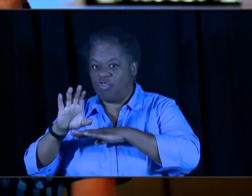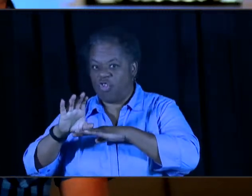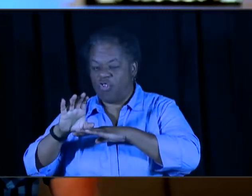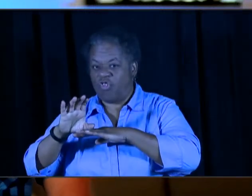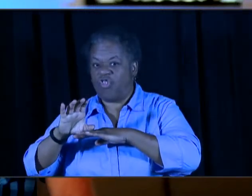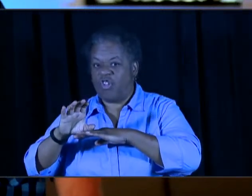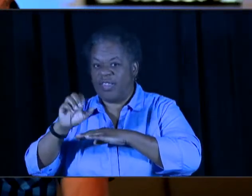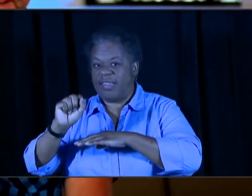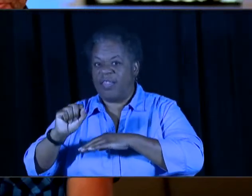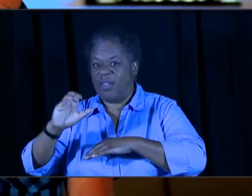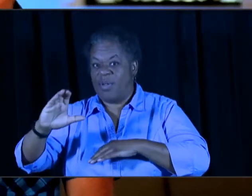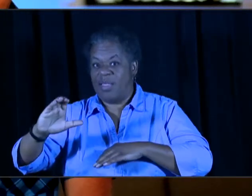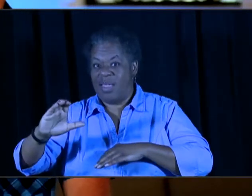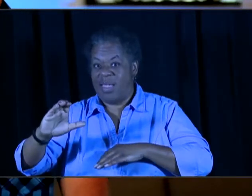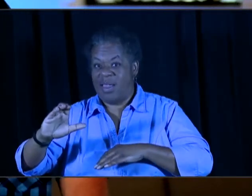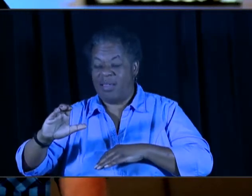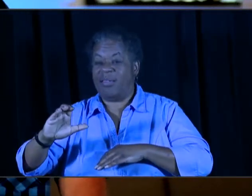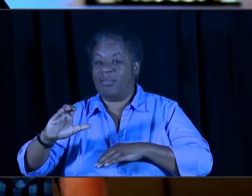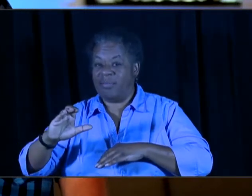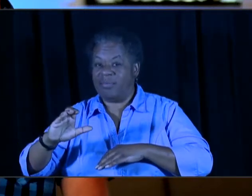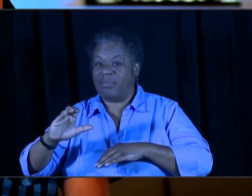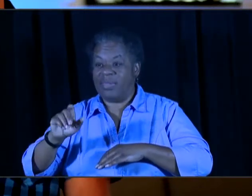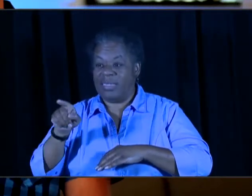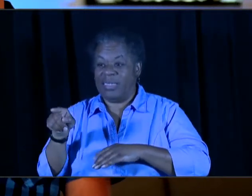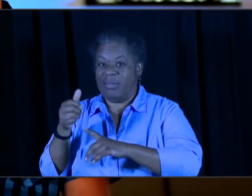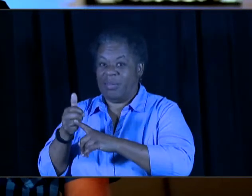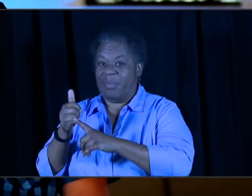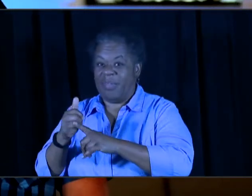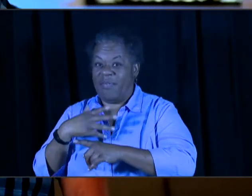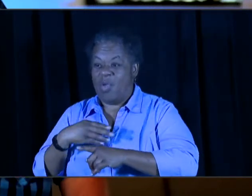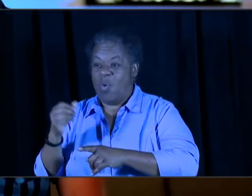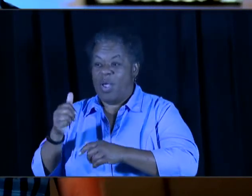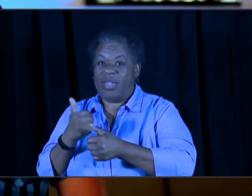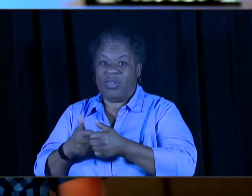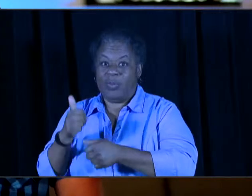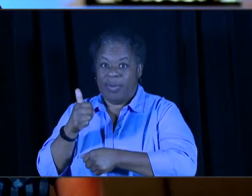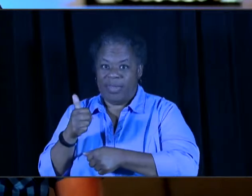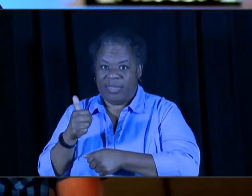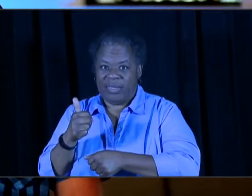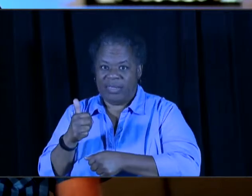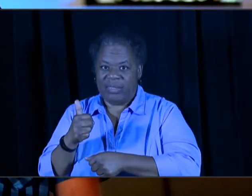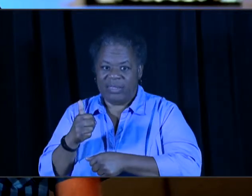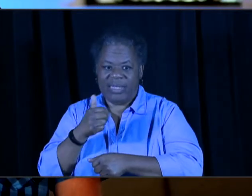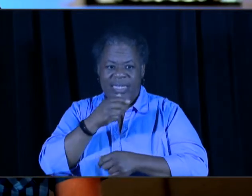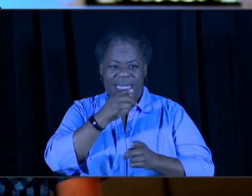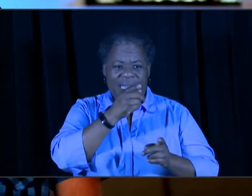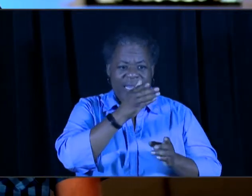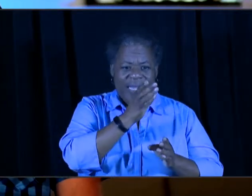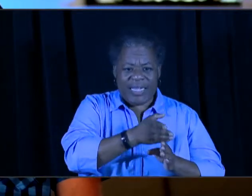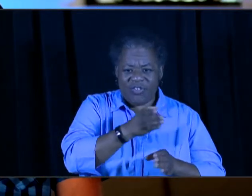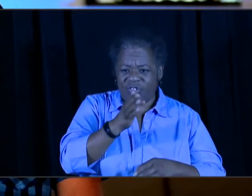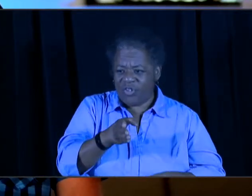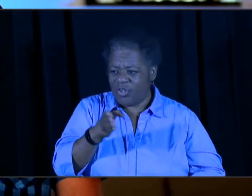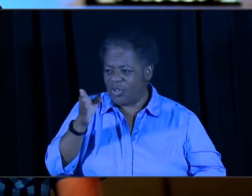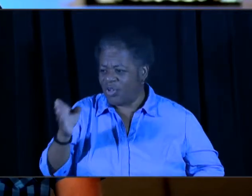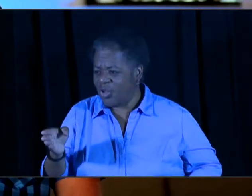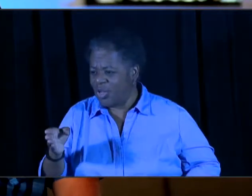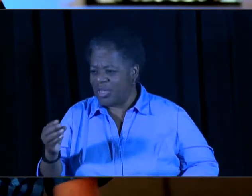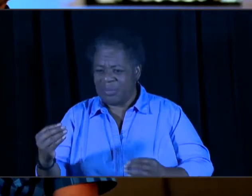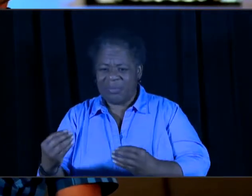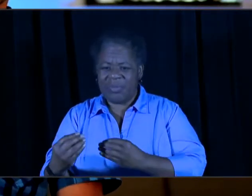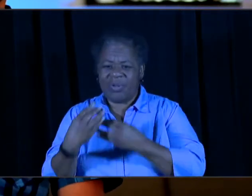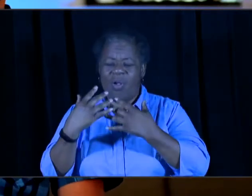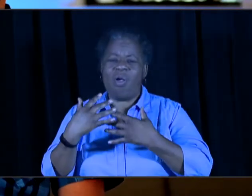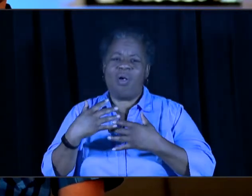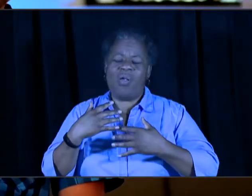Each of those people, in different ways, had caused her great harm and heartache.